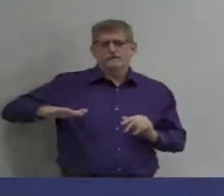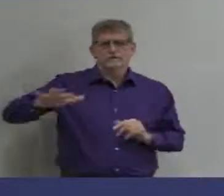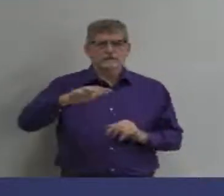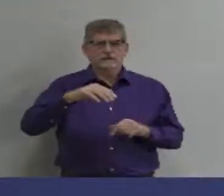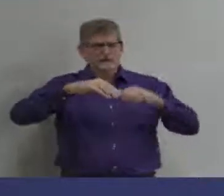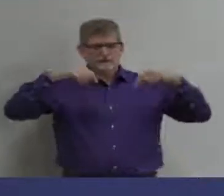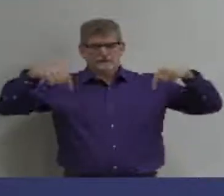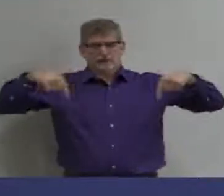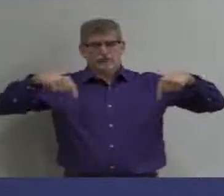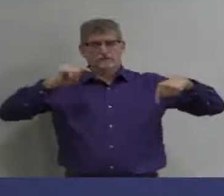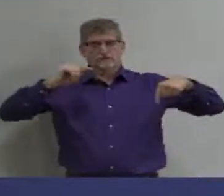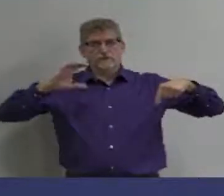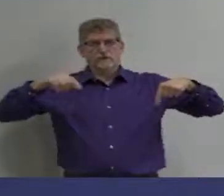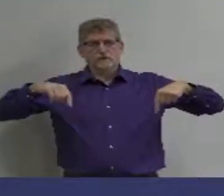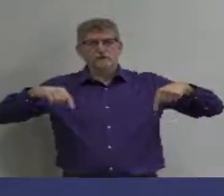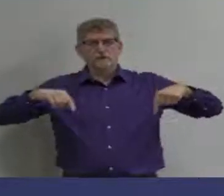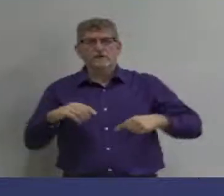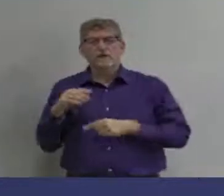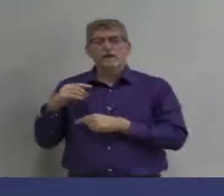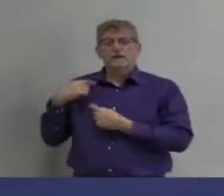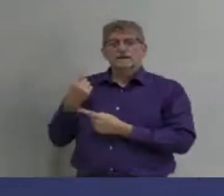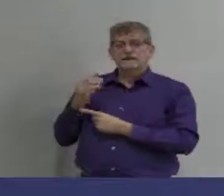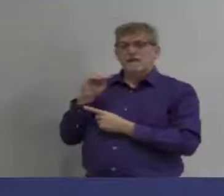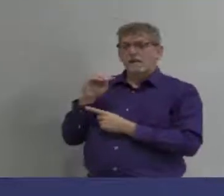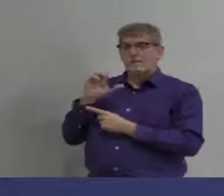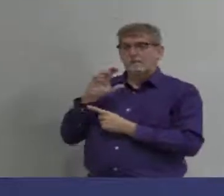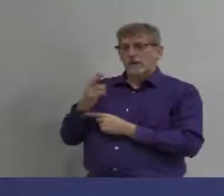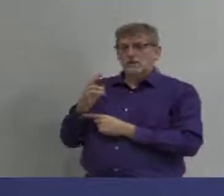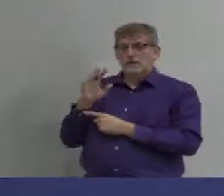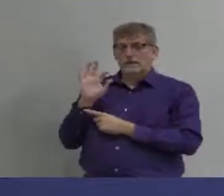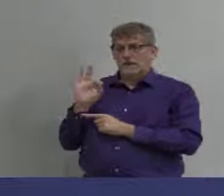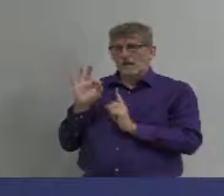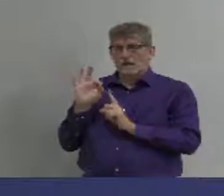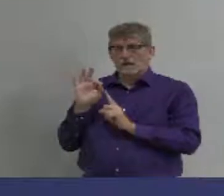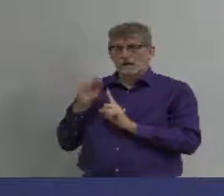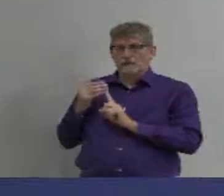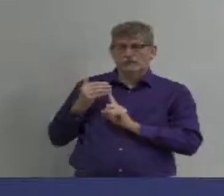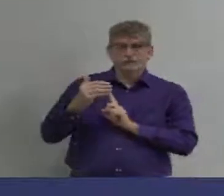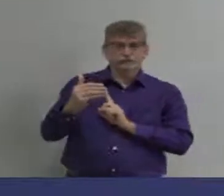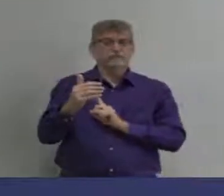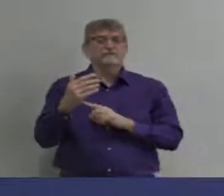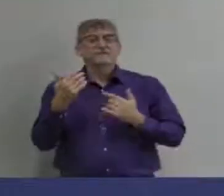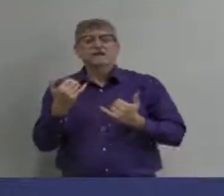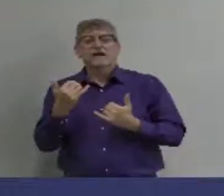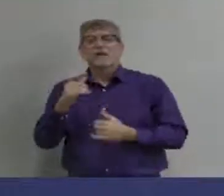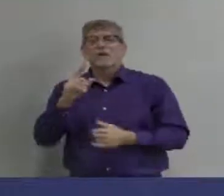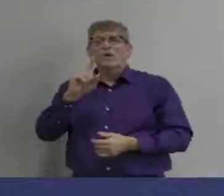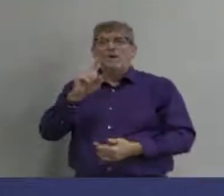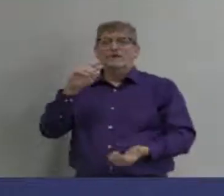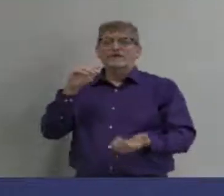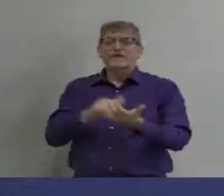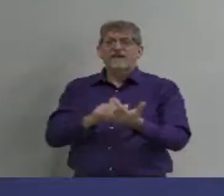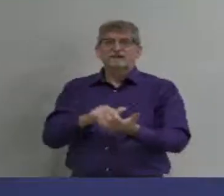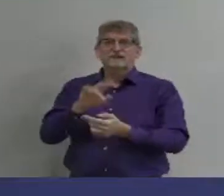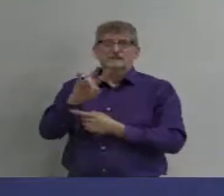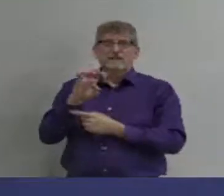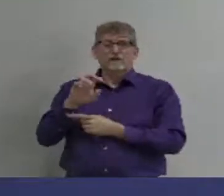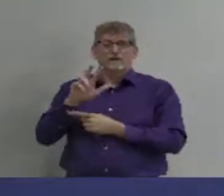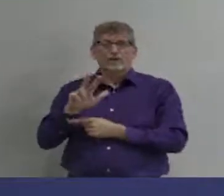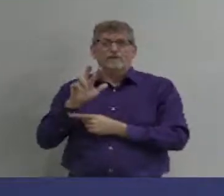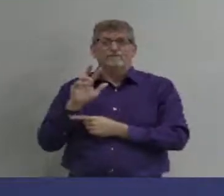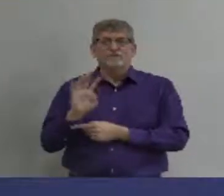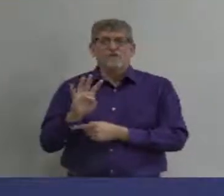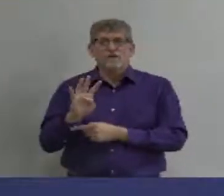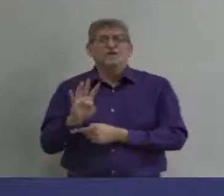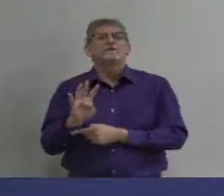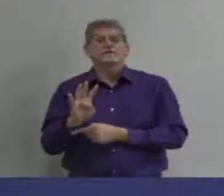of March 9th, we've had a total of 1,734 cumulative confirmed cases in our schools. That'd